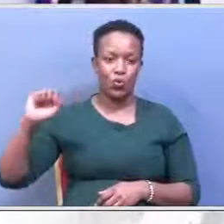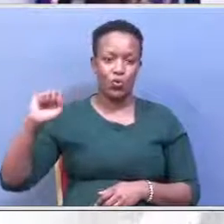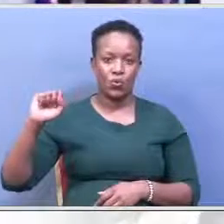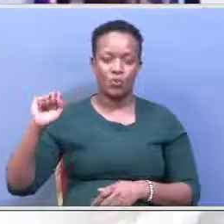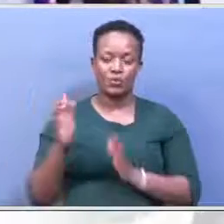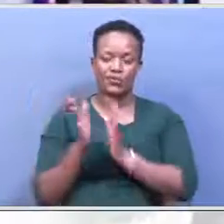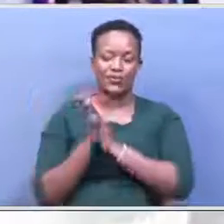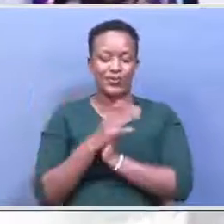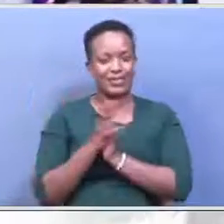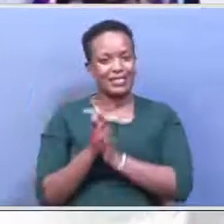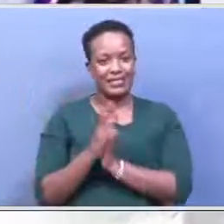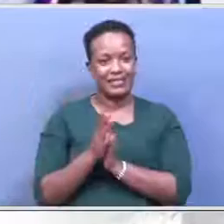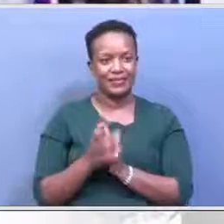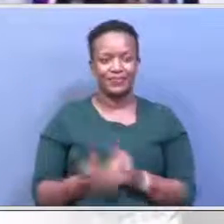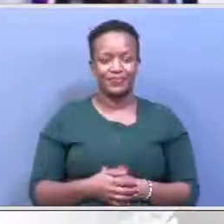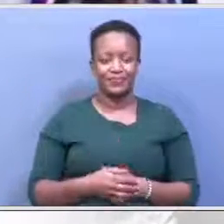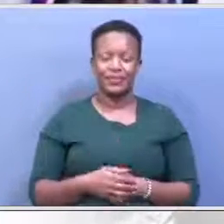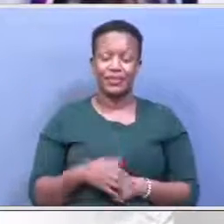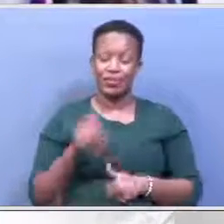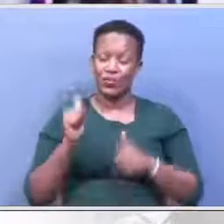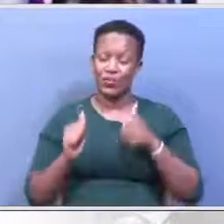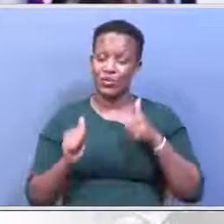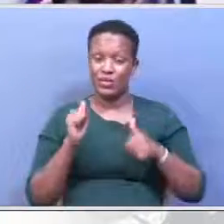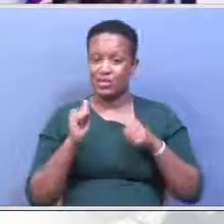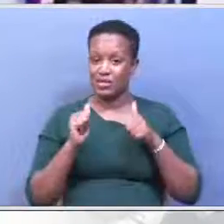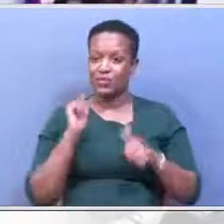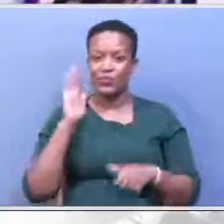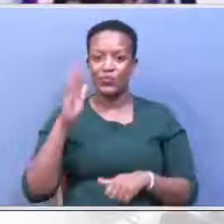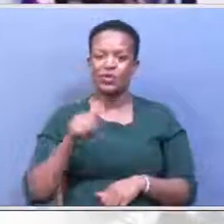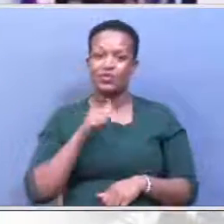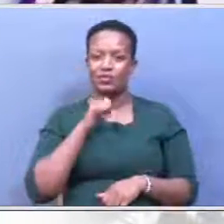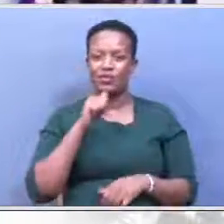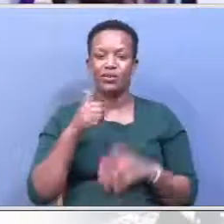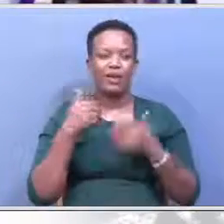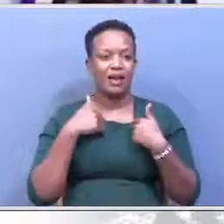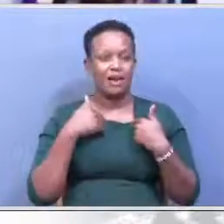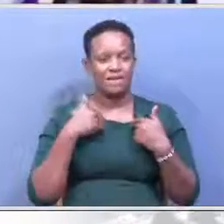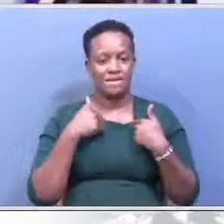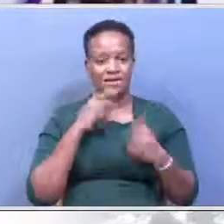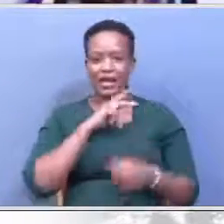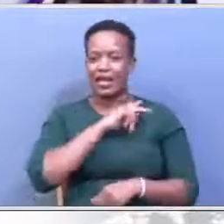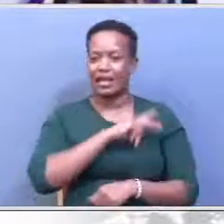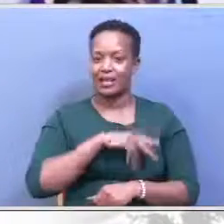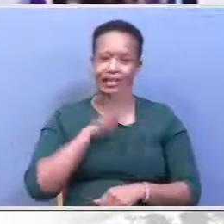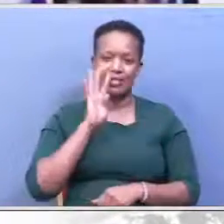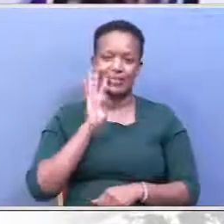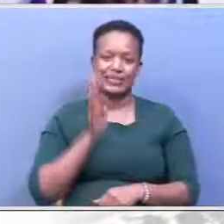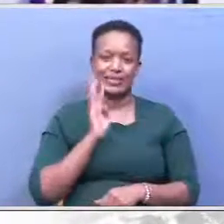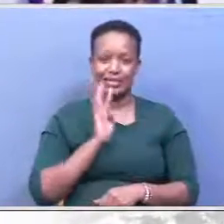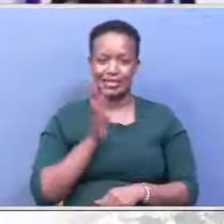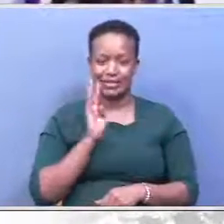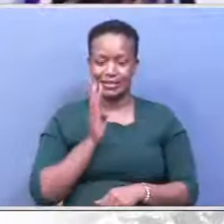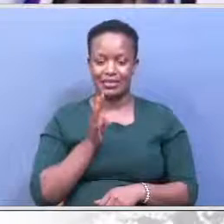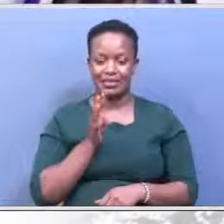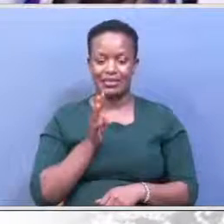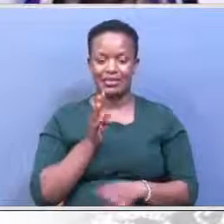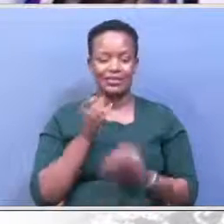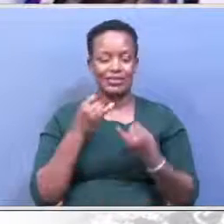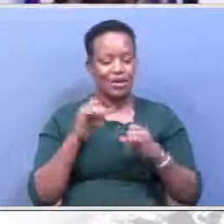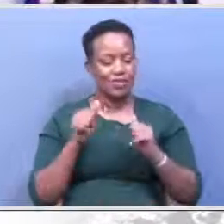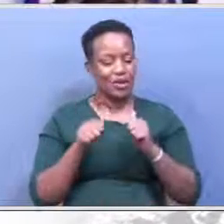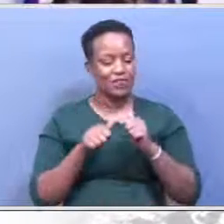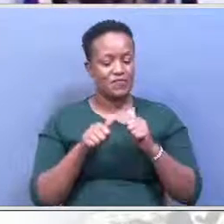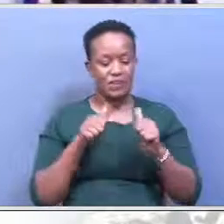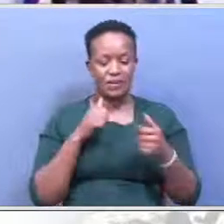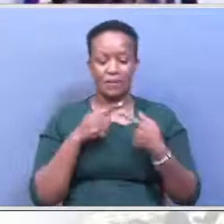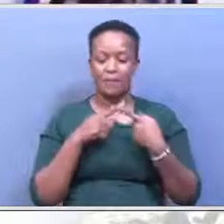spirit, that we will not have kindly the speeches, but rather